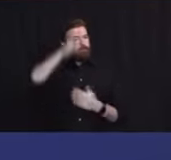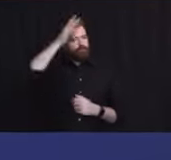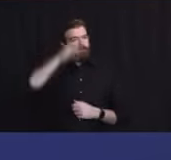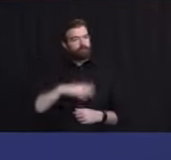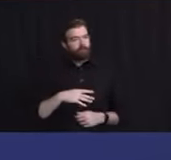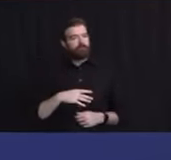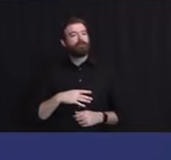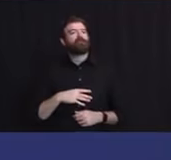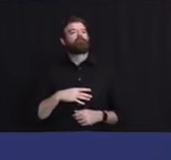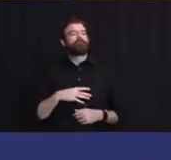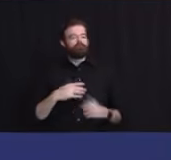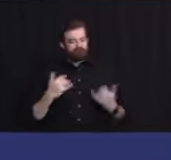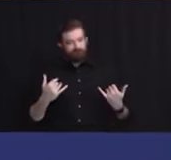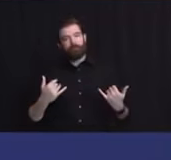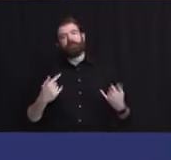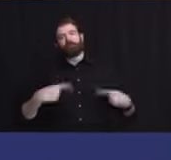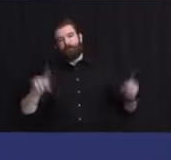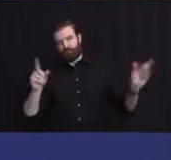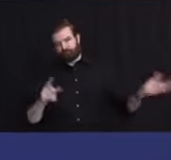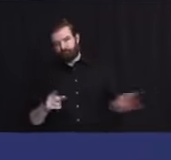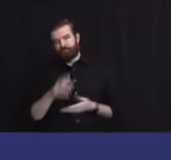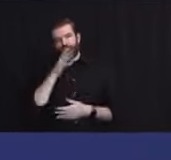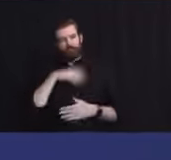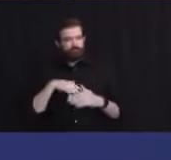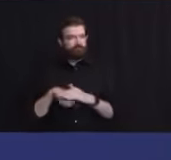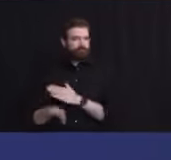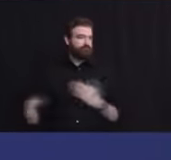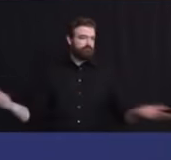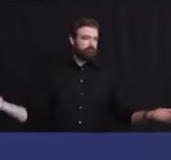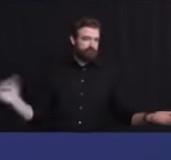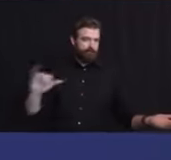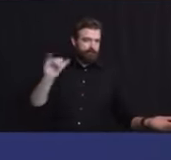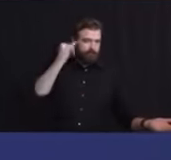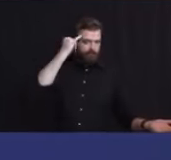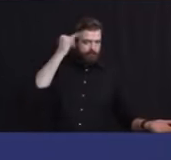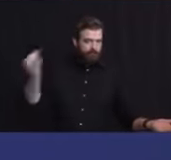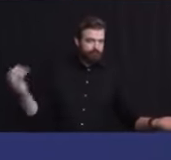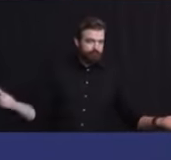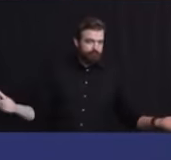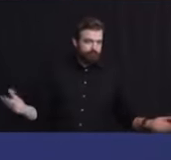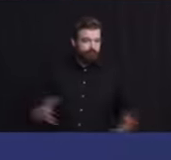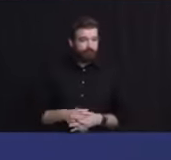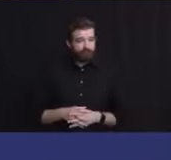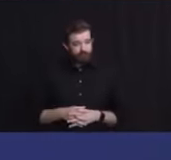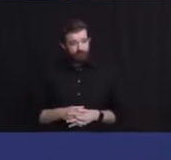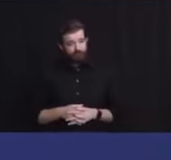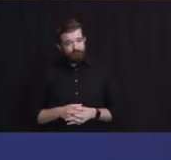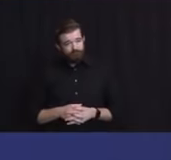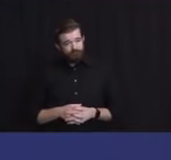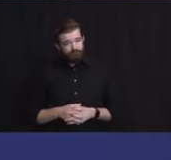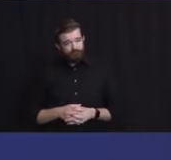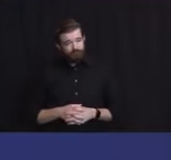Listen, I saw the headline of the article. I didn't read it, but I would just say this. It is a work in progress.